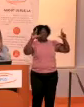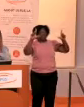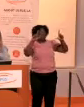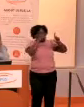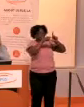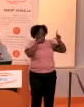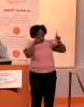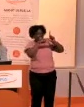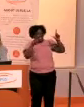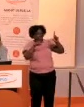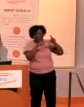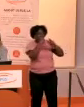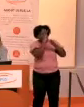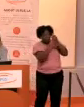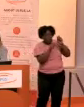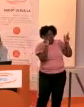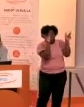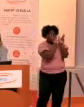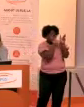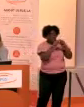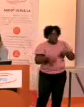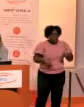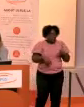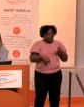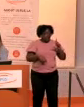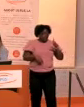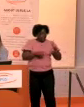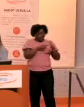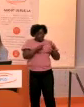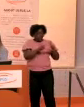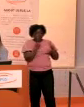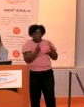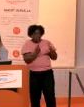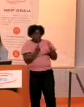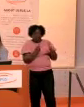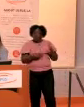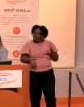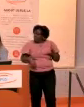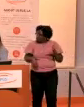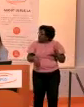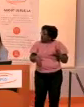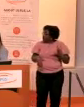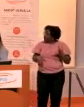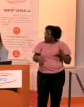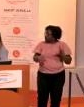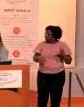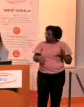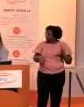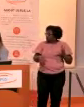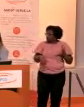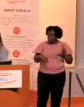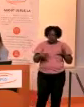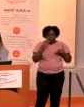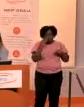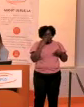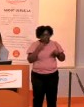and complete. And this bottom one is complete response only. And again, it starts to separate